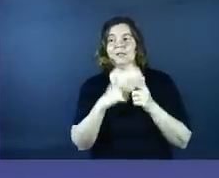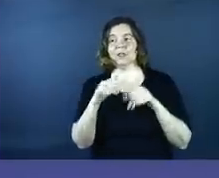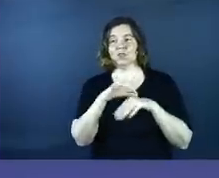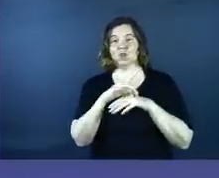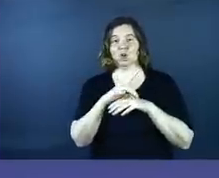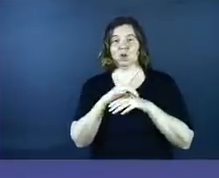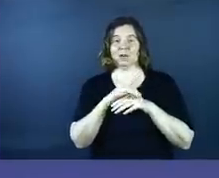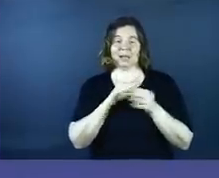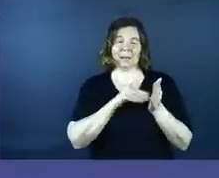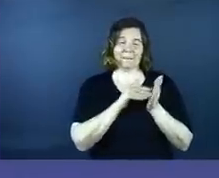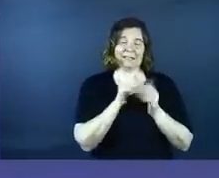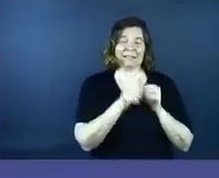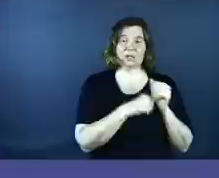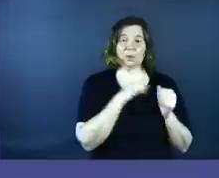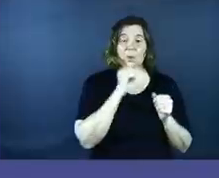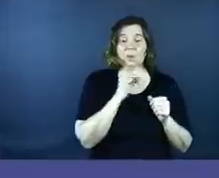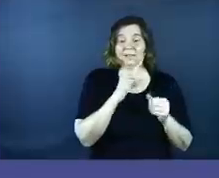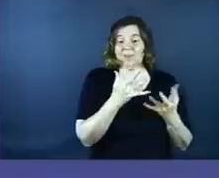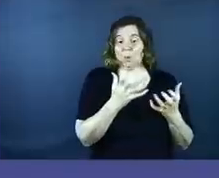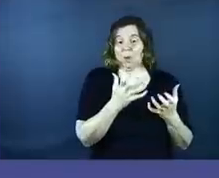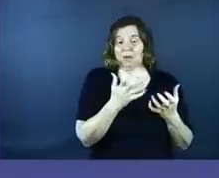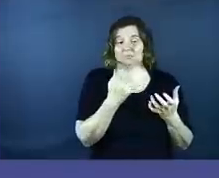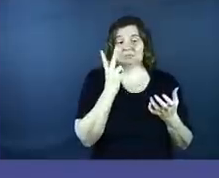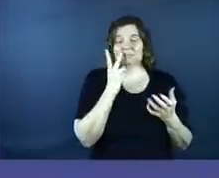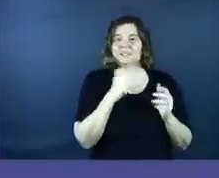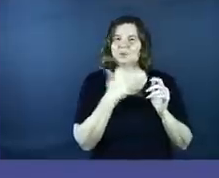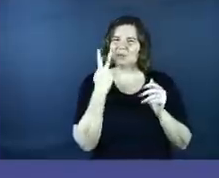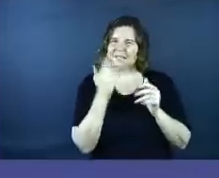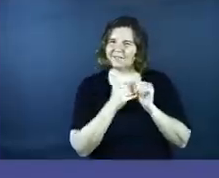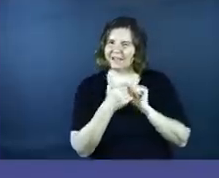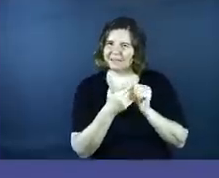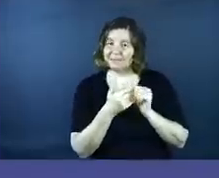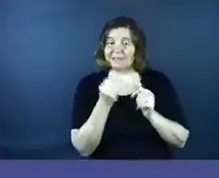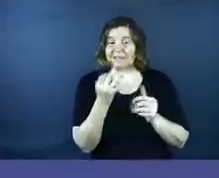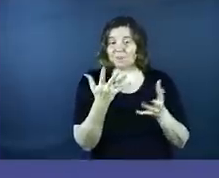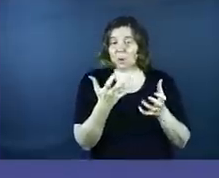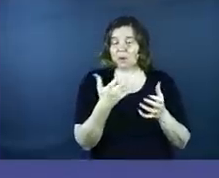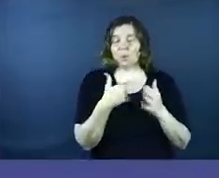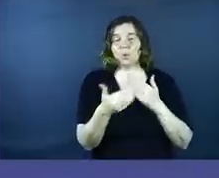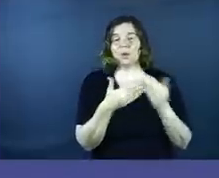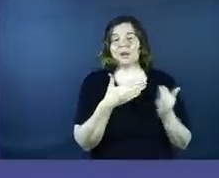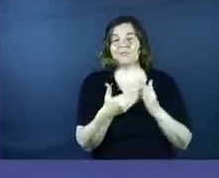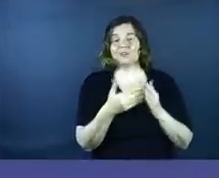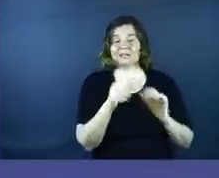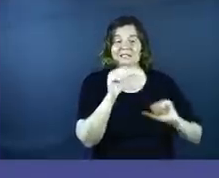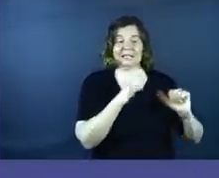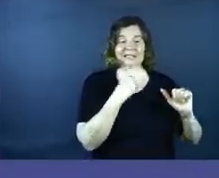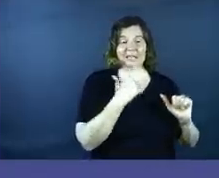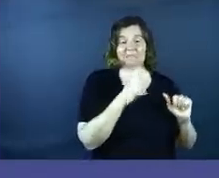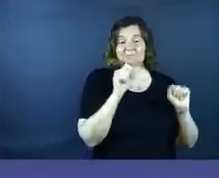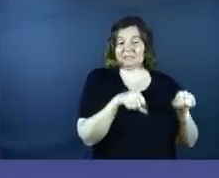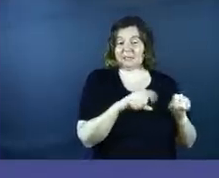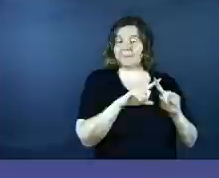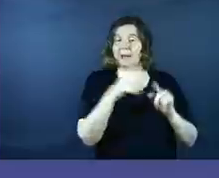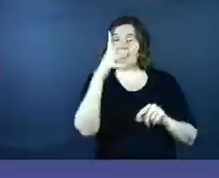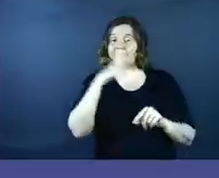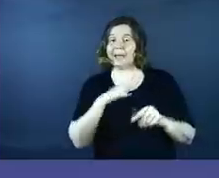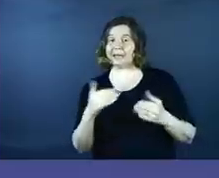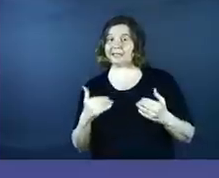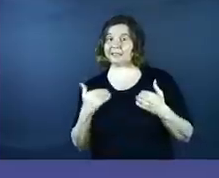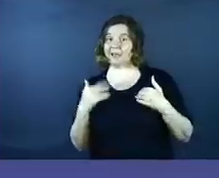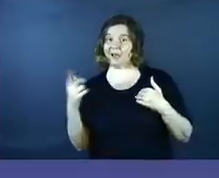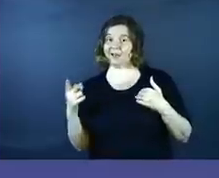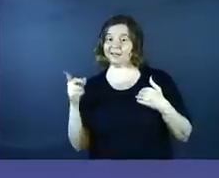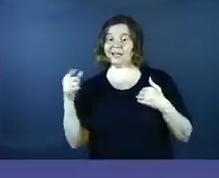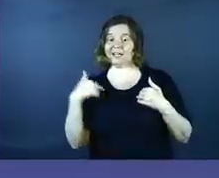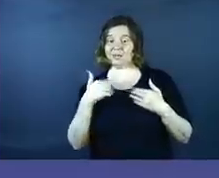earth is billions of years old, if it wants to be, see his flexibility there. Whatever science says it is, but man is young,